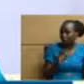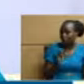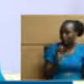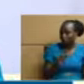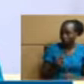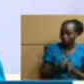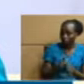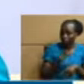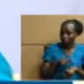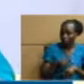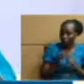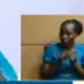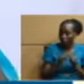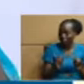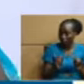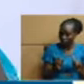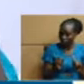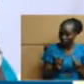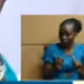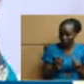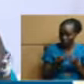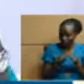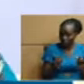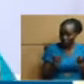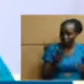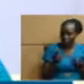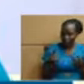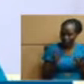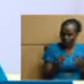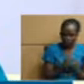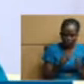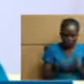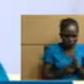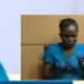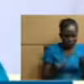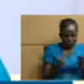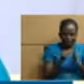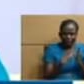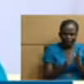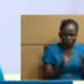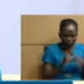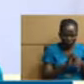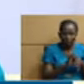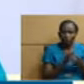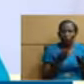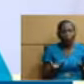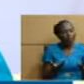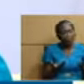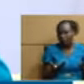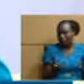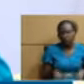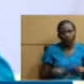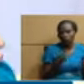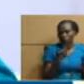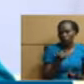during implementation, during the coming into force of the different acts, we would be in a better place. But when